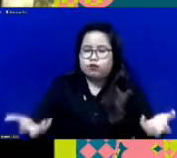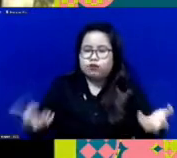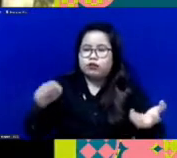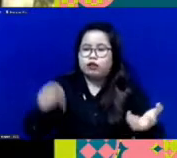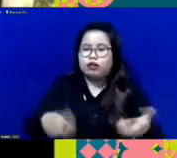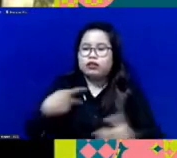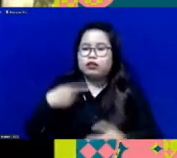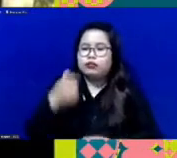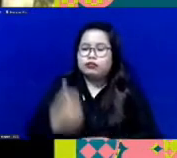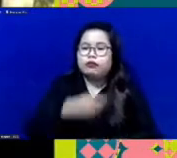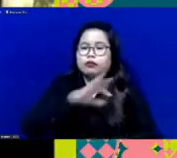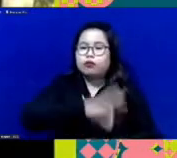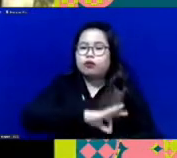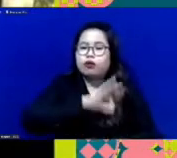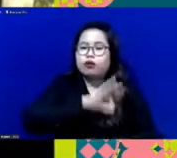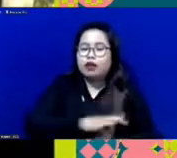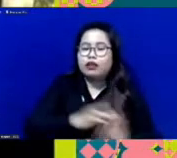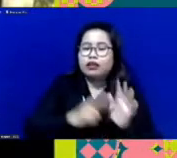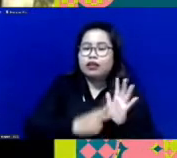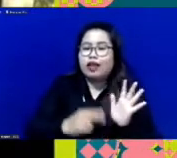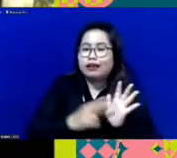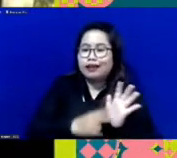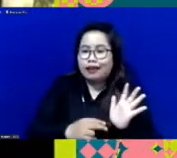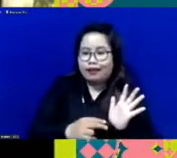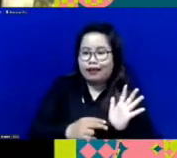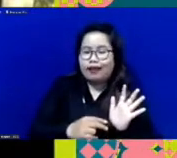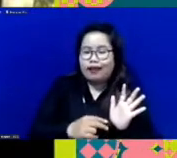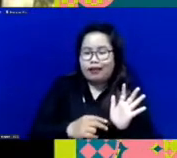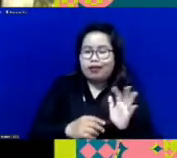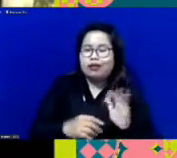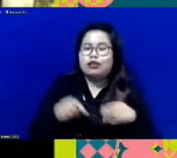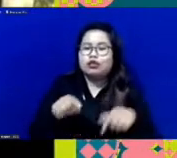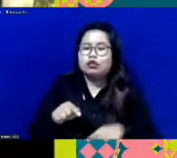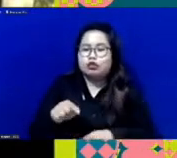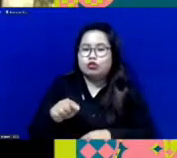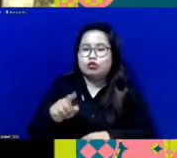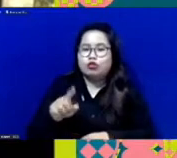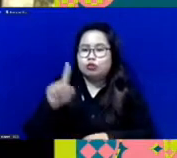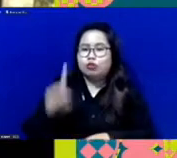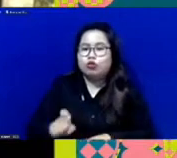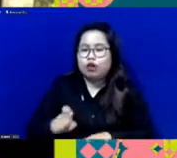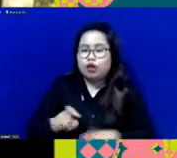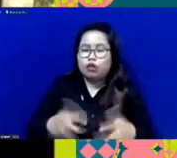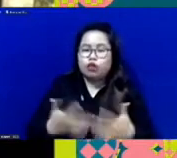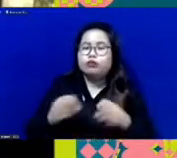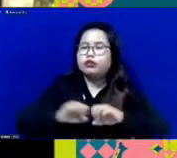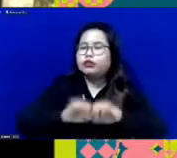human needs. Those human needs are cross-cultural,